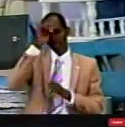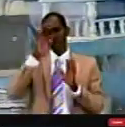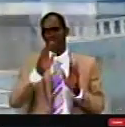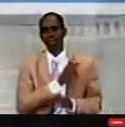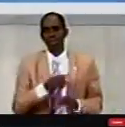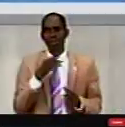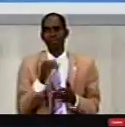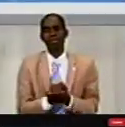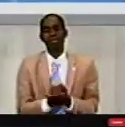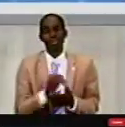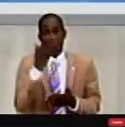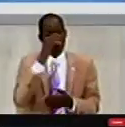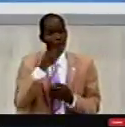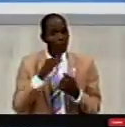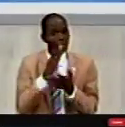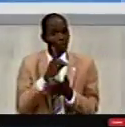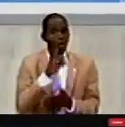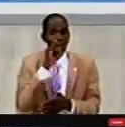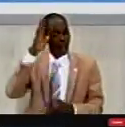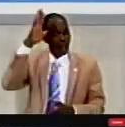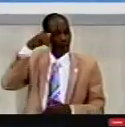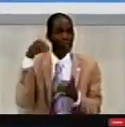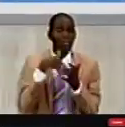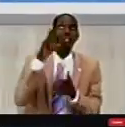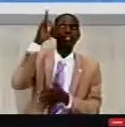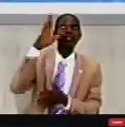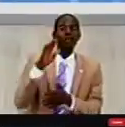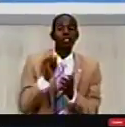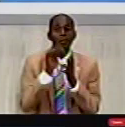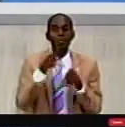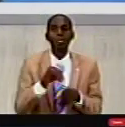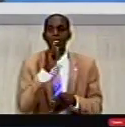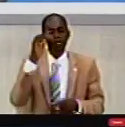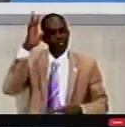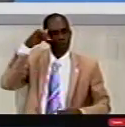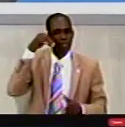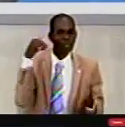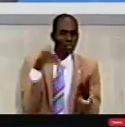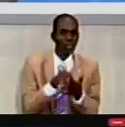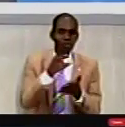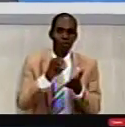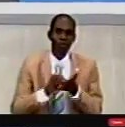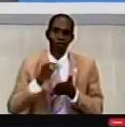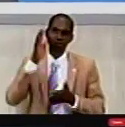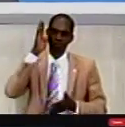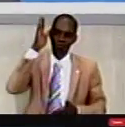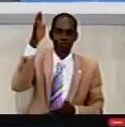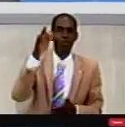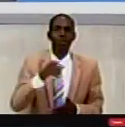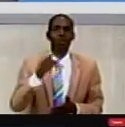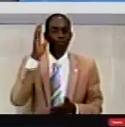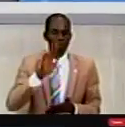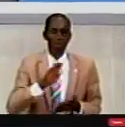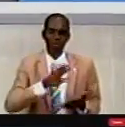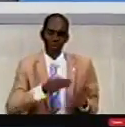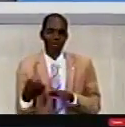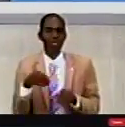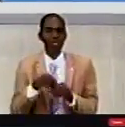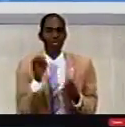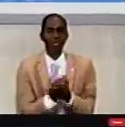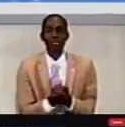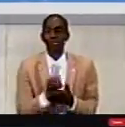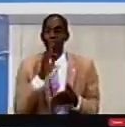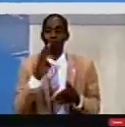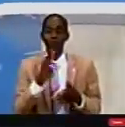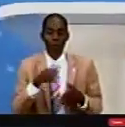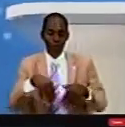God is stubborn against his own destiny it's going to die right there in the watery grave that they will not even give